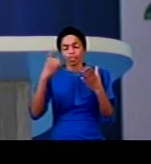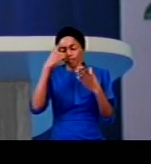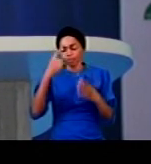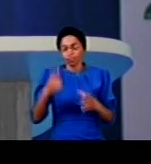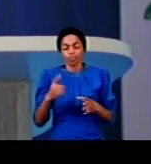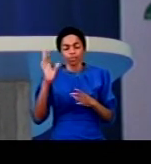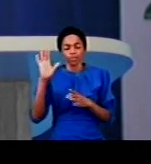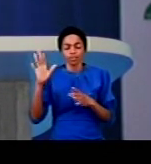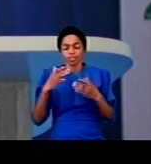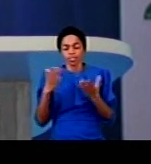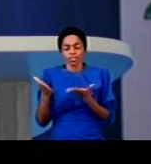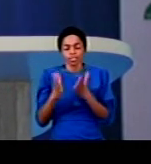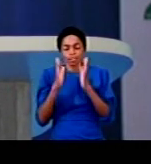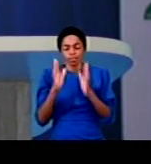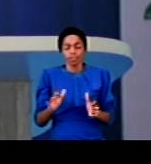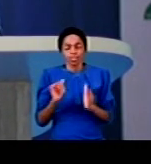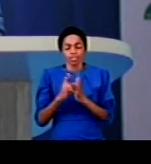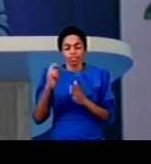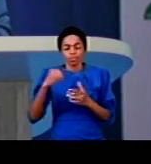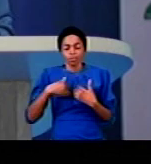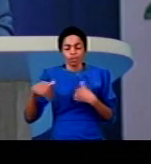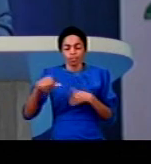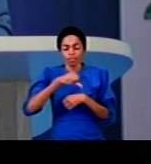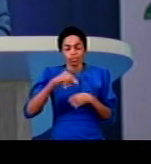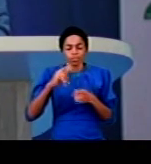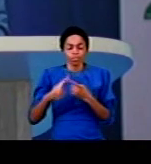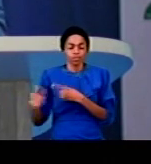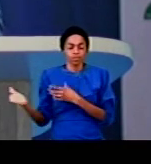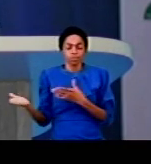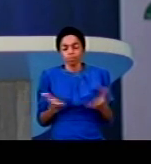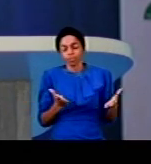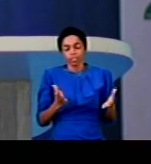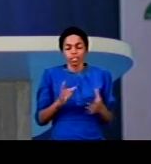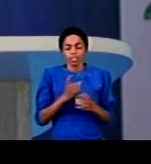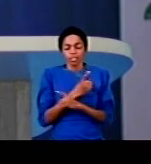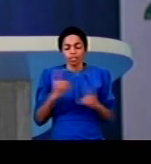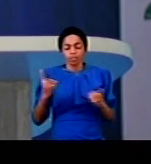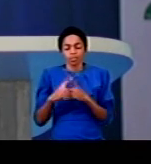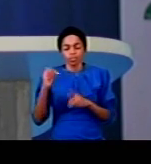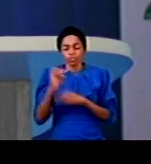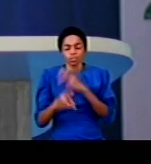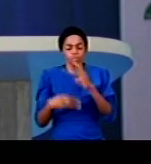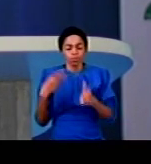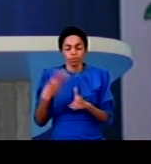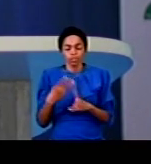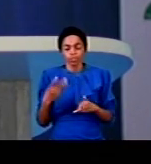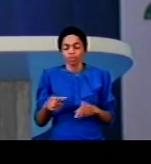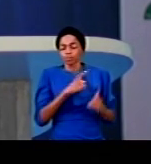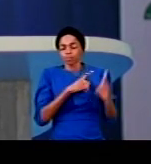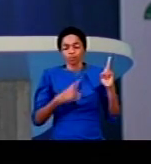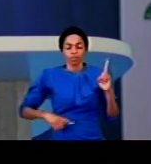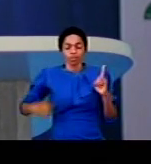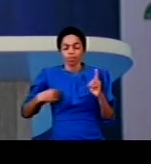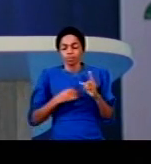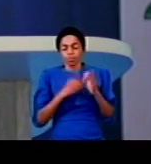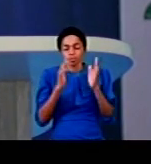that tonight being the final night, you will do what has never been done since we